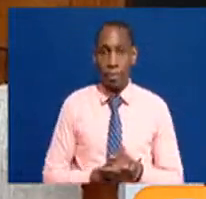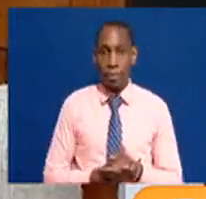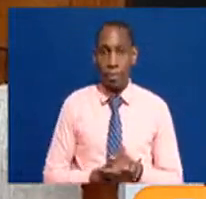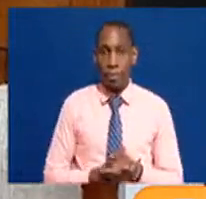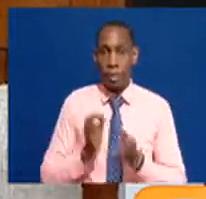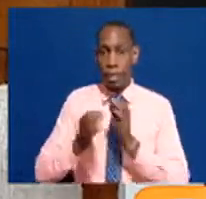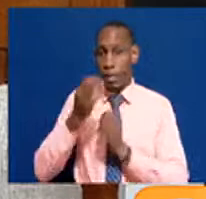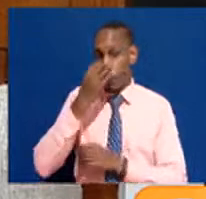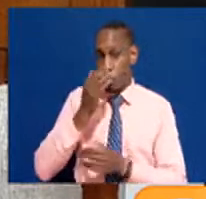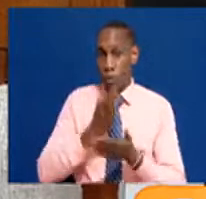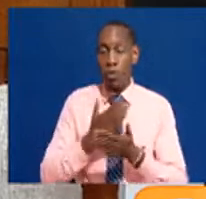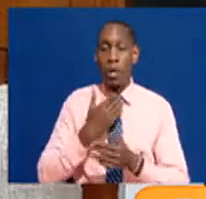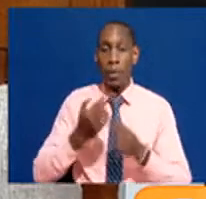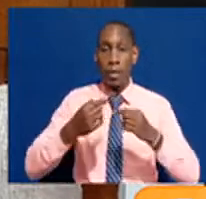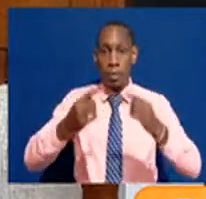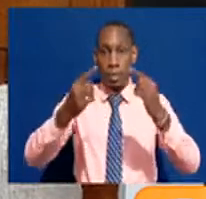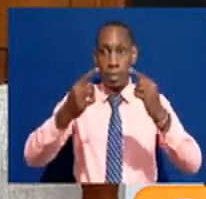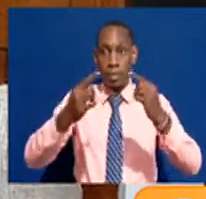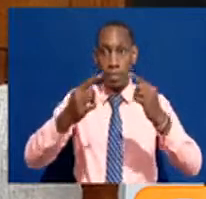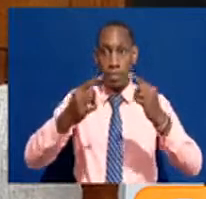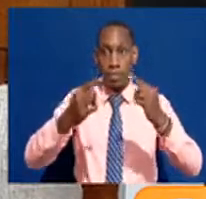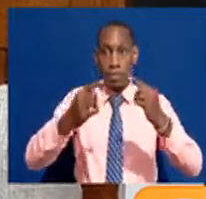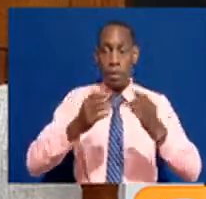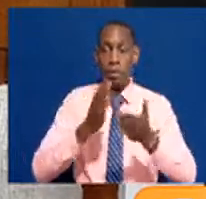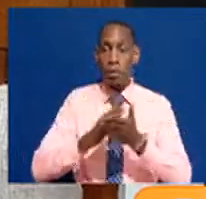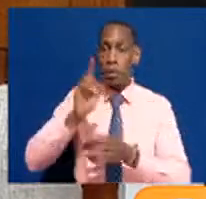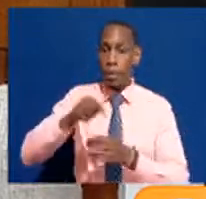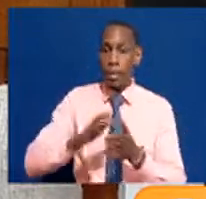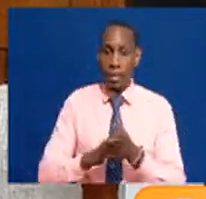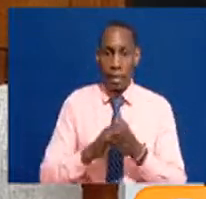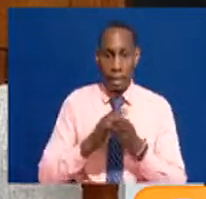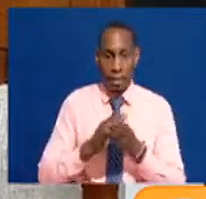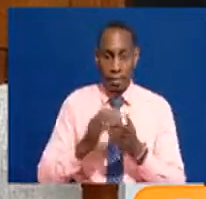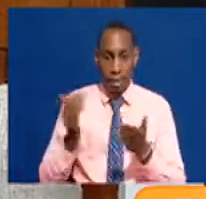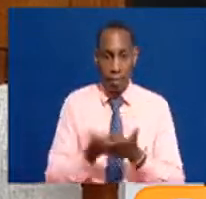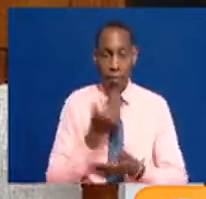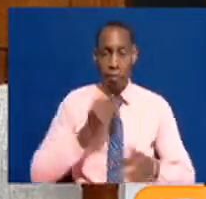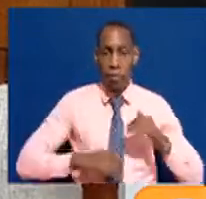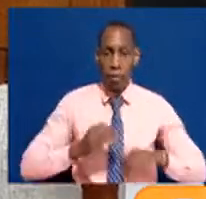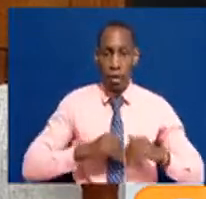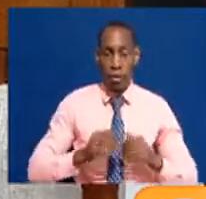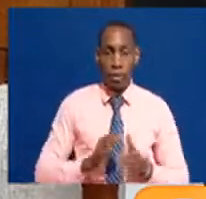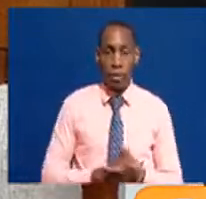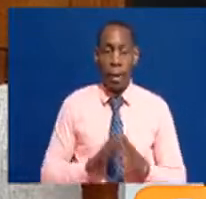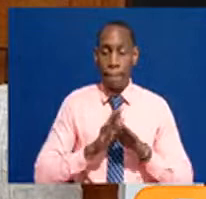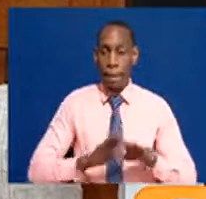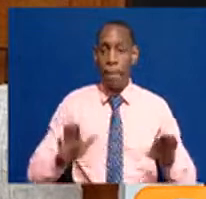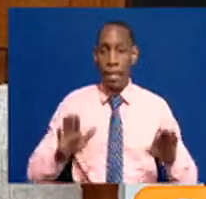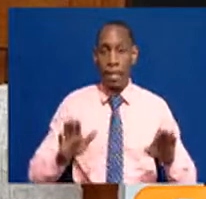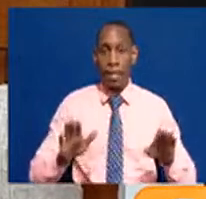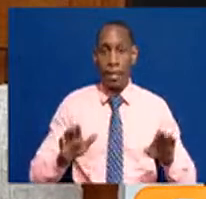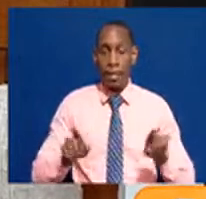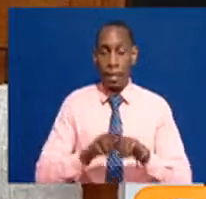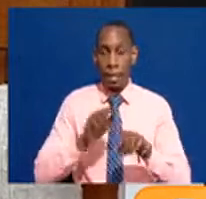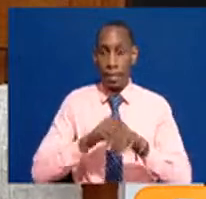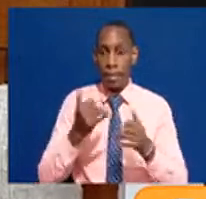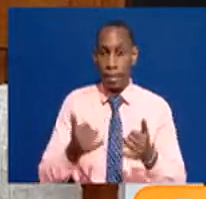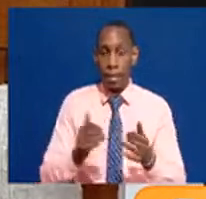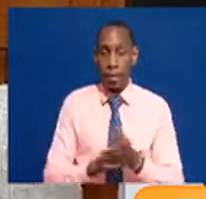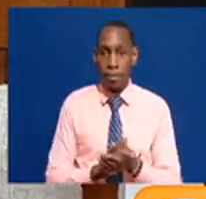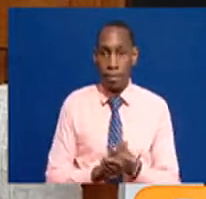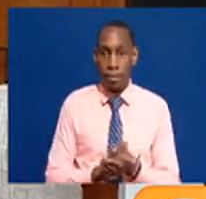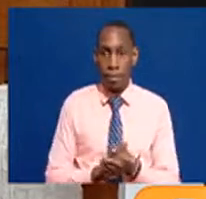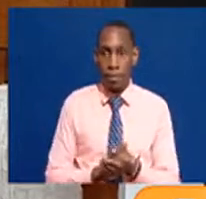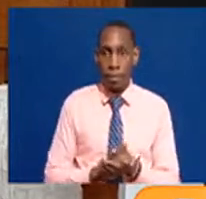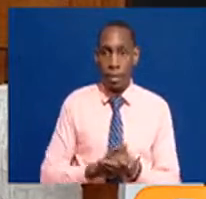William Ruto wants to succeed, he has to deal with corruption decisively. And right now, he has to